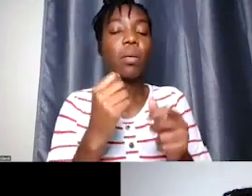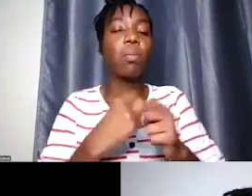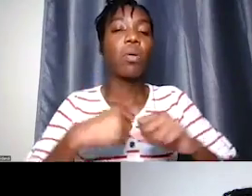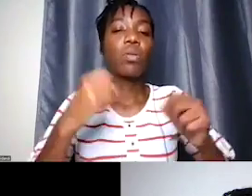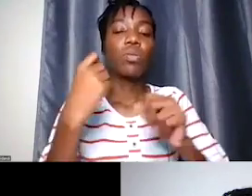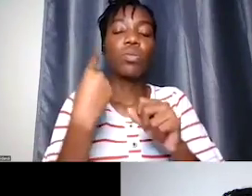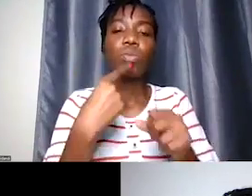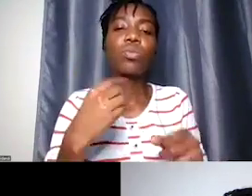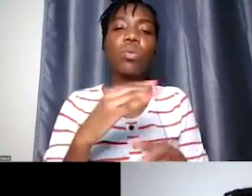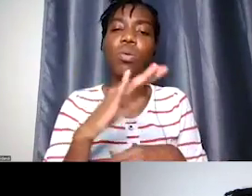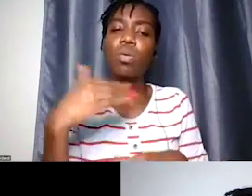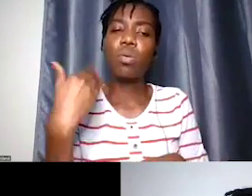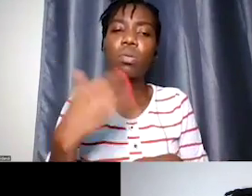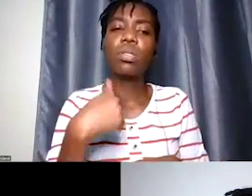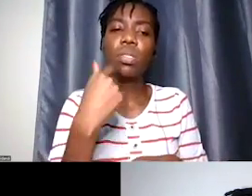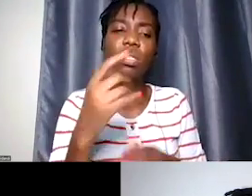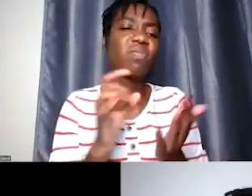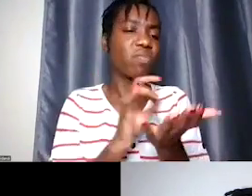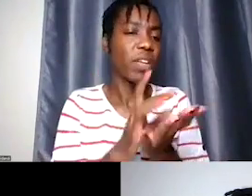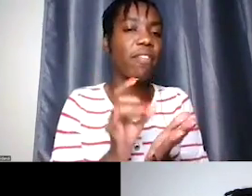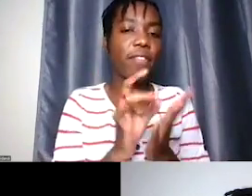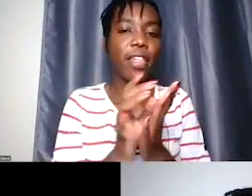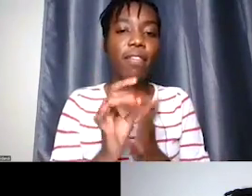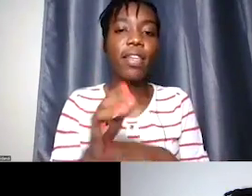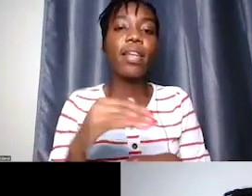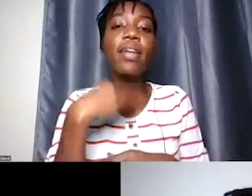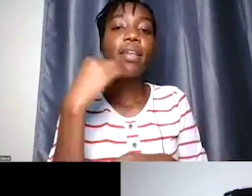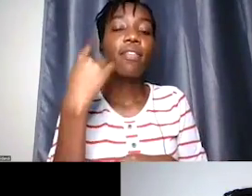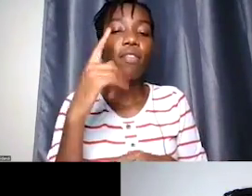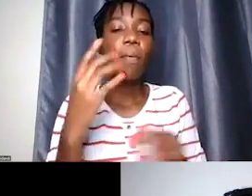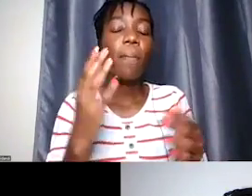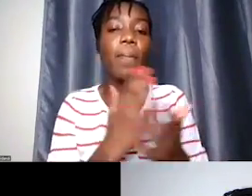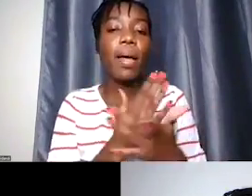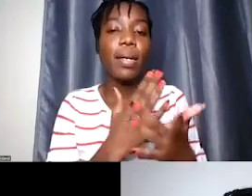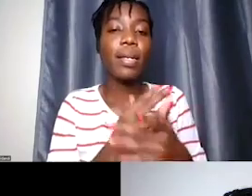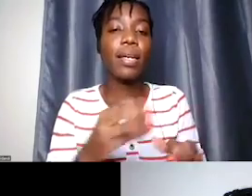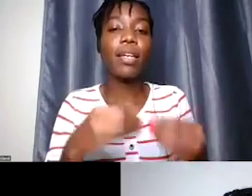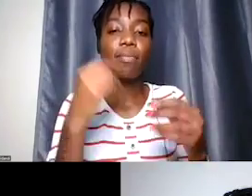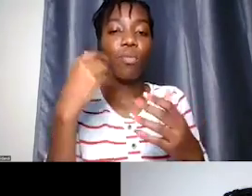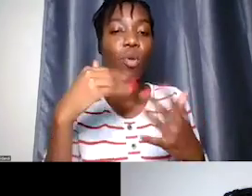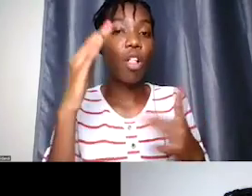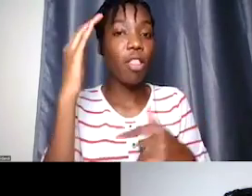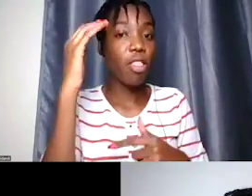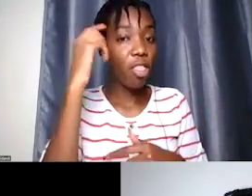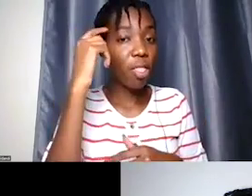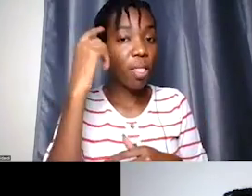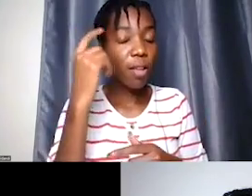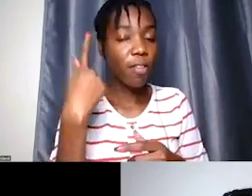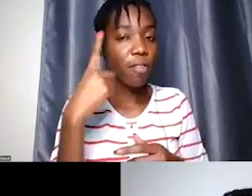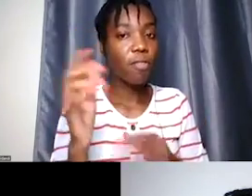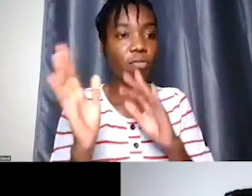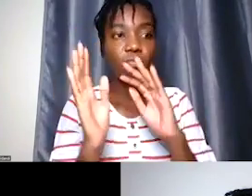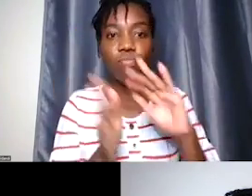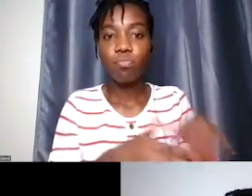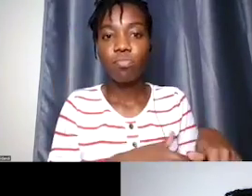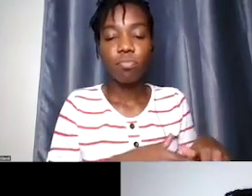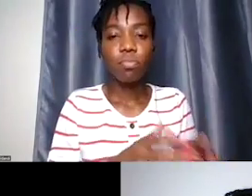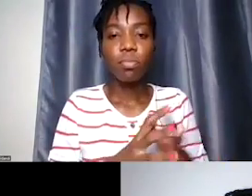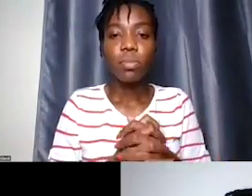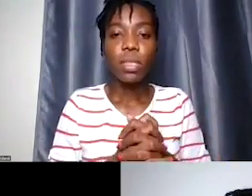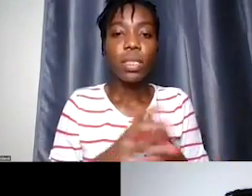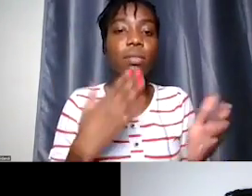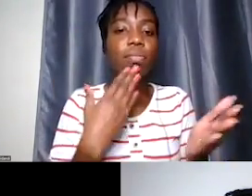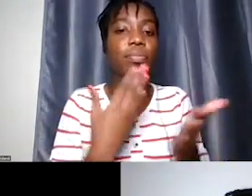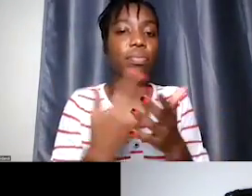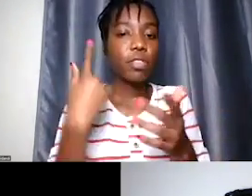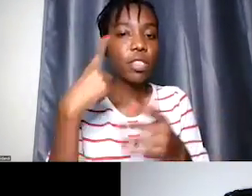telling me fire them. The death of my partner gave me more thought to keep off this toxic environment. Thanks for this particular session. It